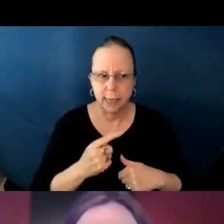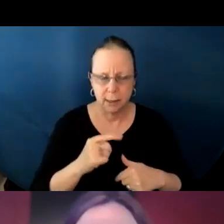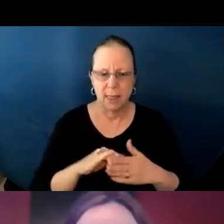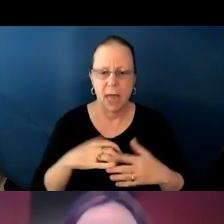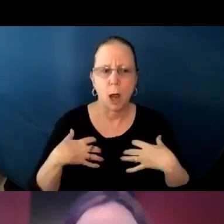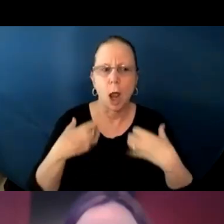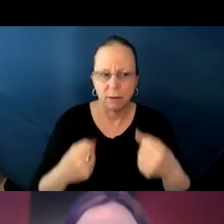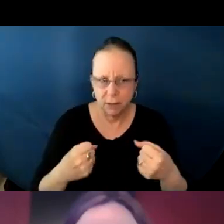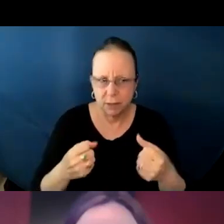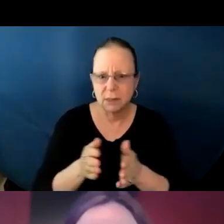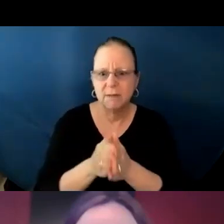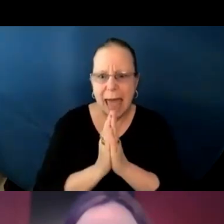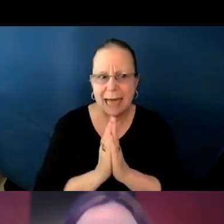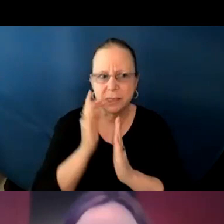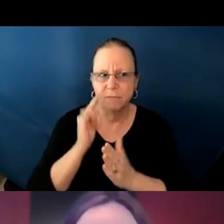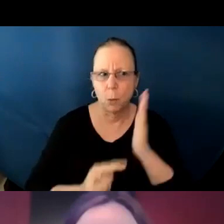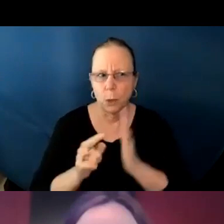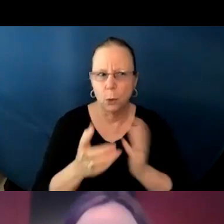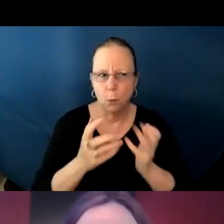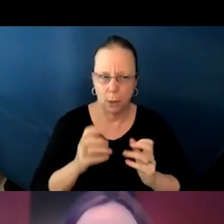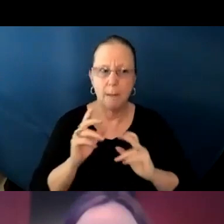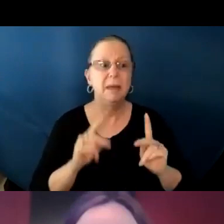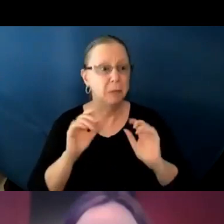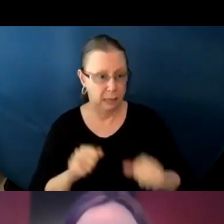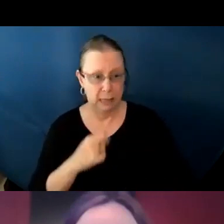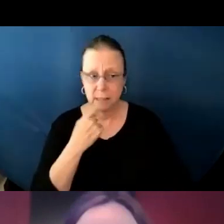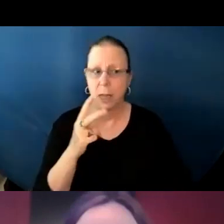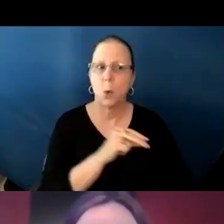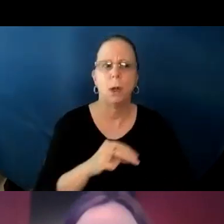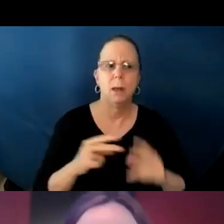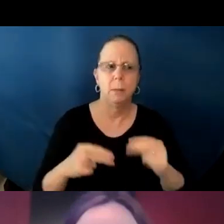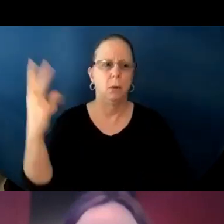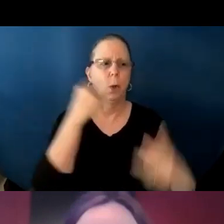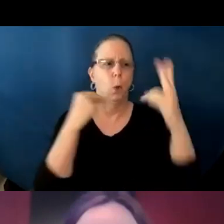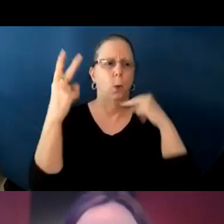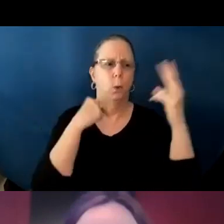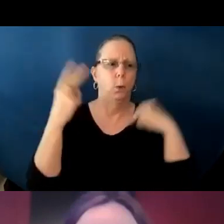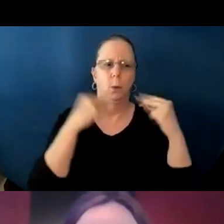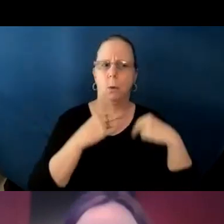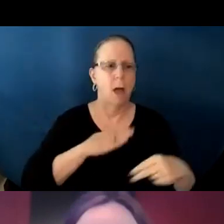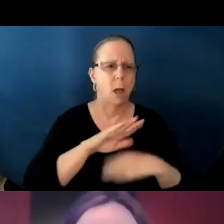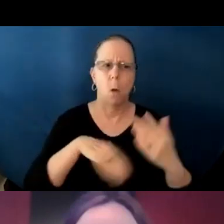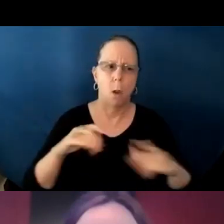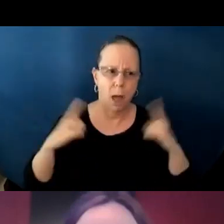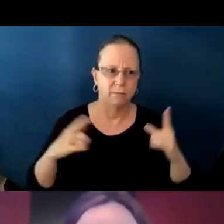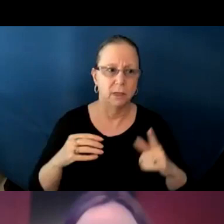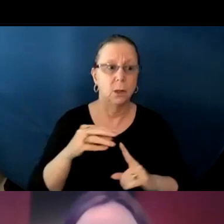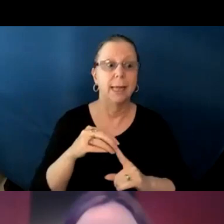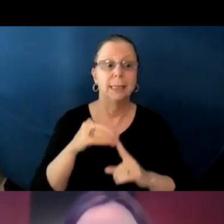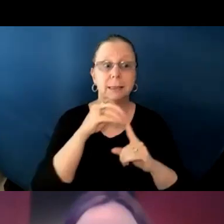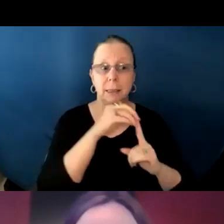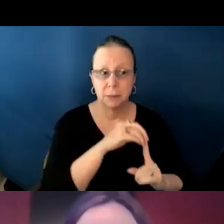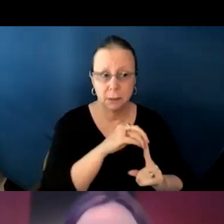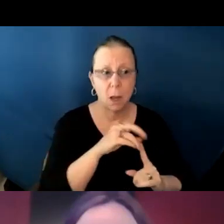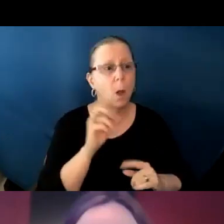of asking for what you want. People can tell you no, but people told me no my whole life. And so the exception is when they go, oh, okay,